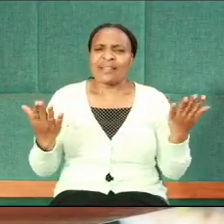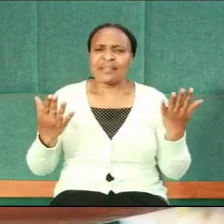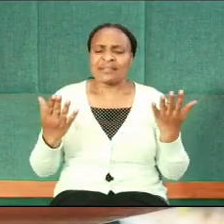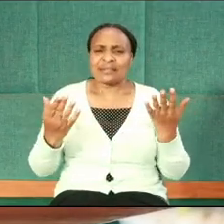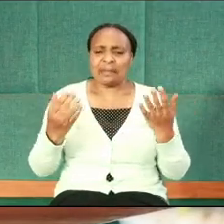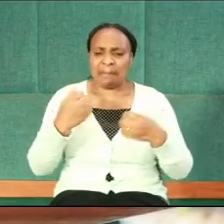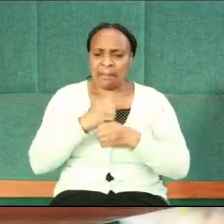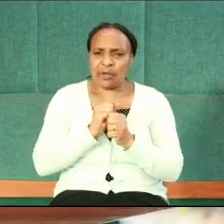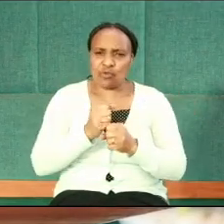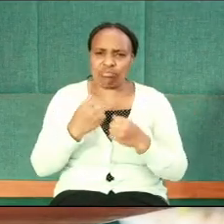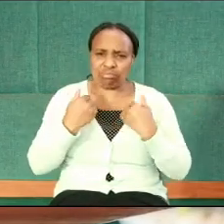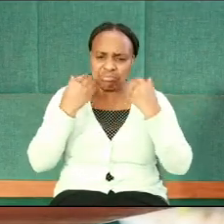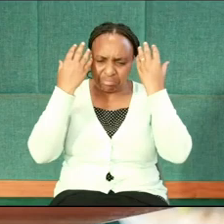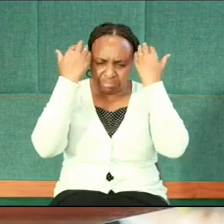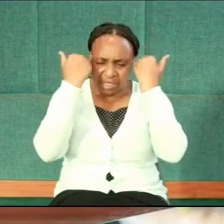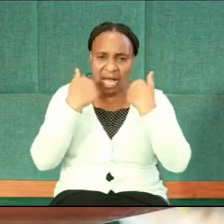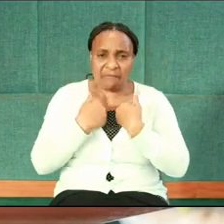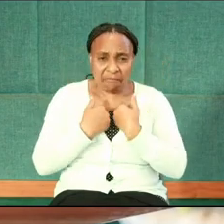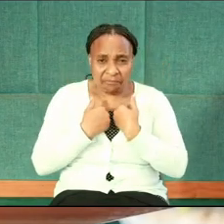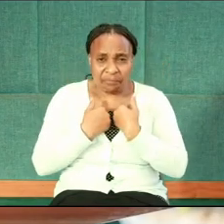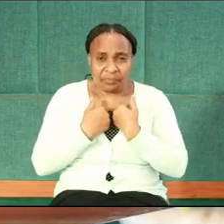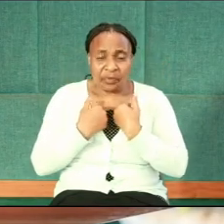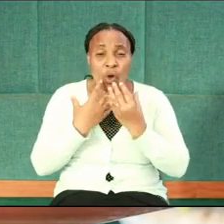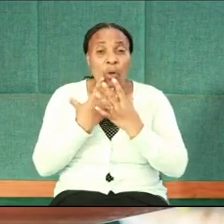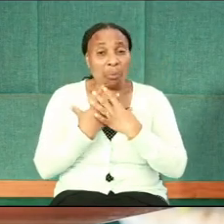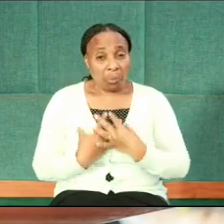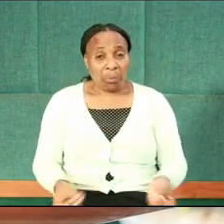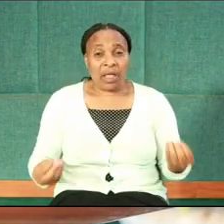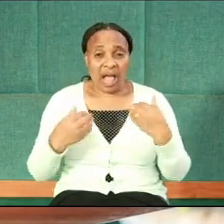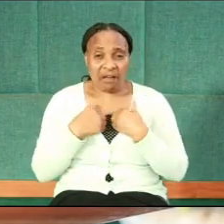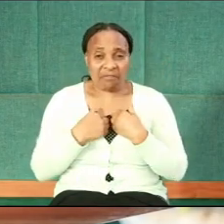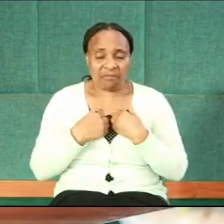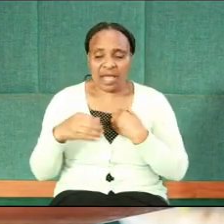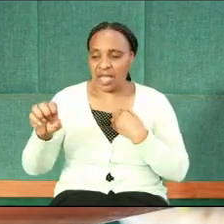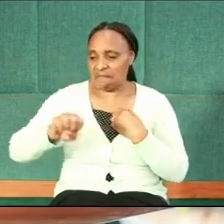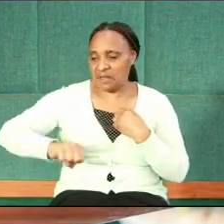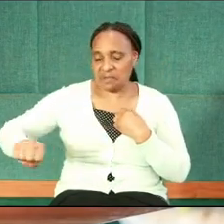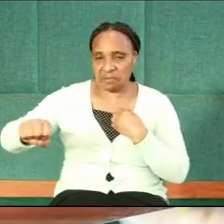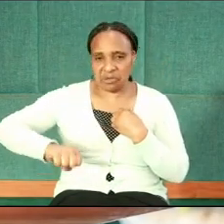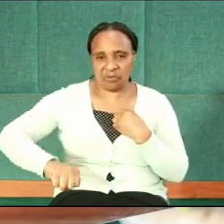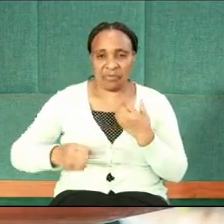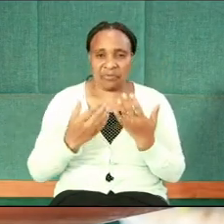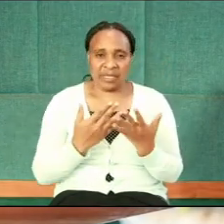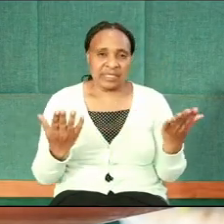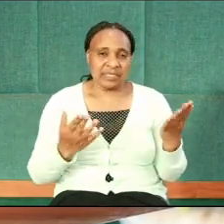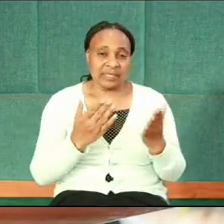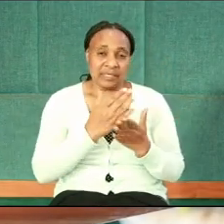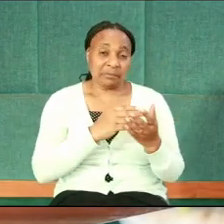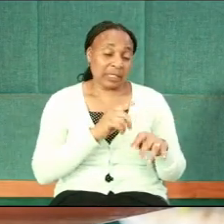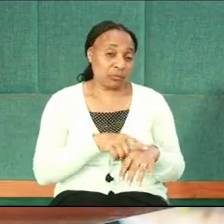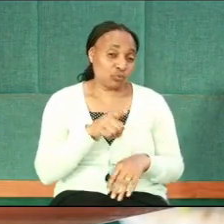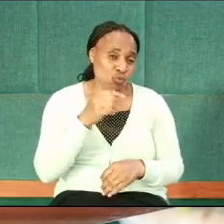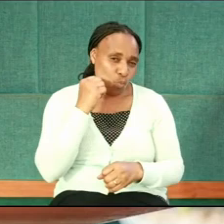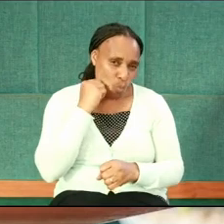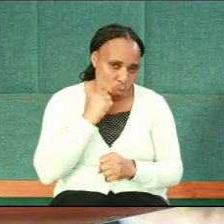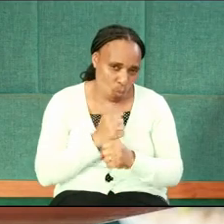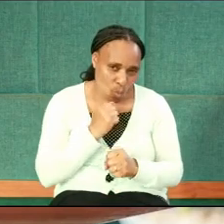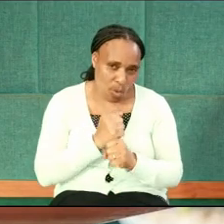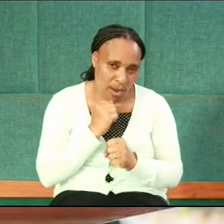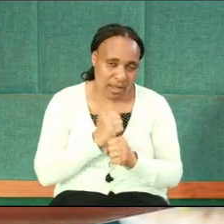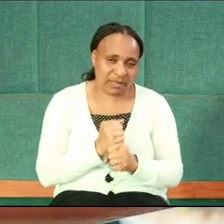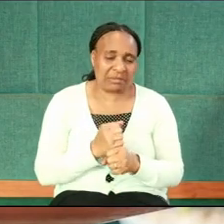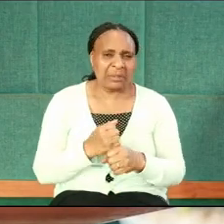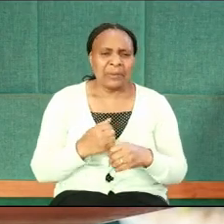secondary depression actually has a lot to do with the environmental factors. Sometimes we are working, very